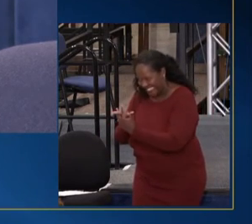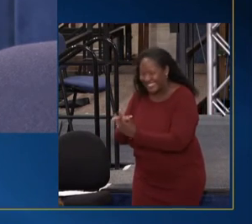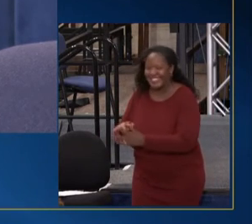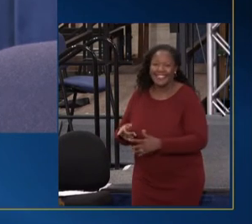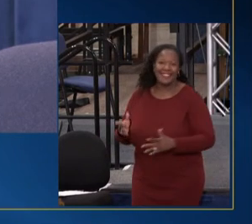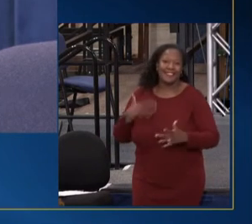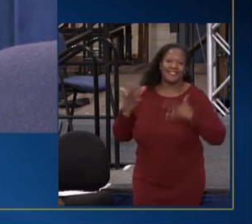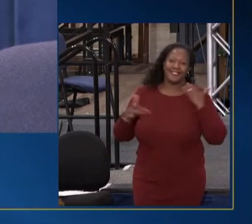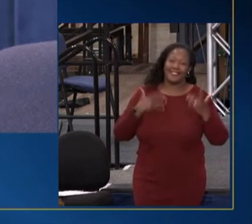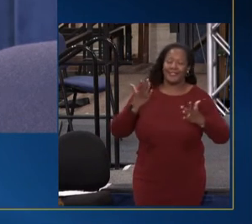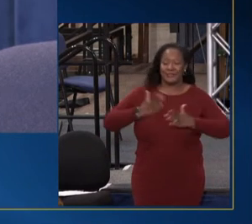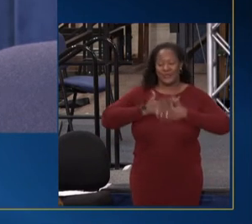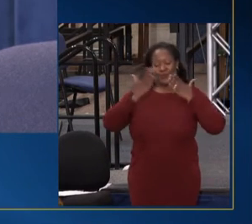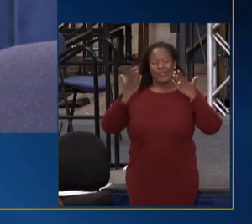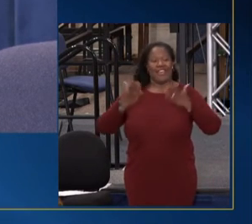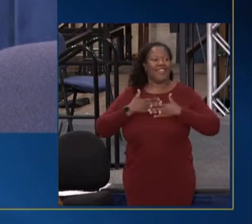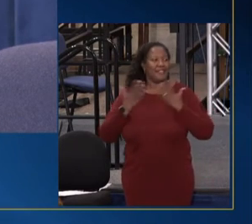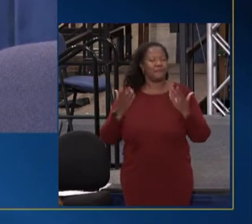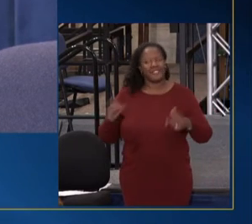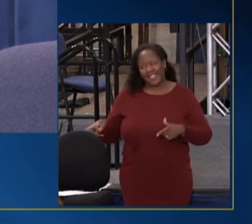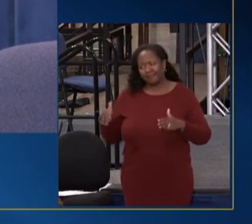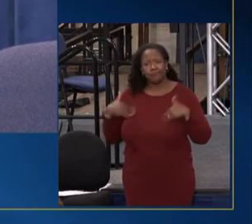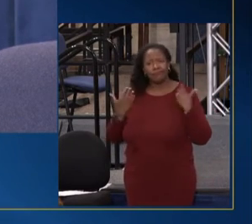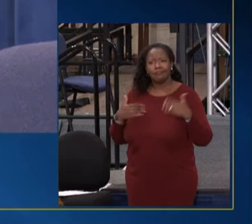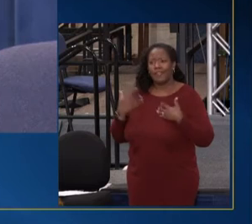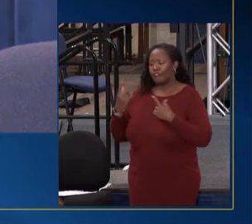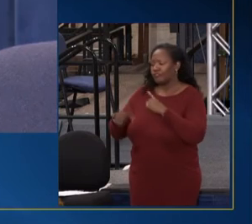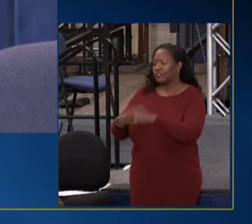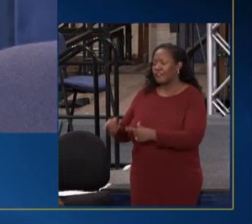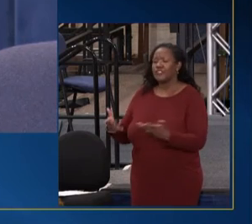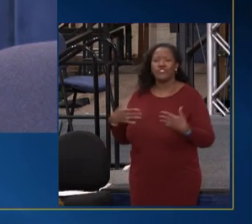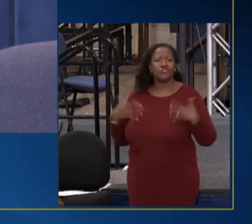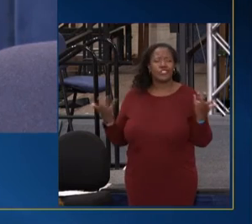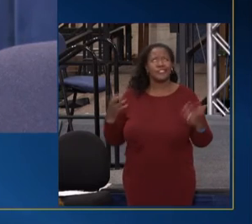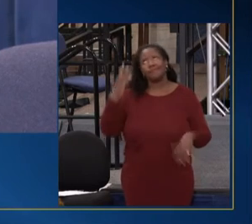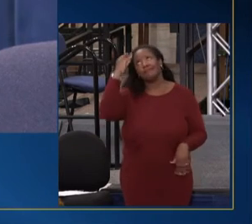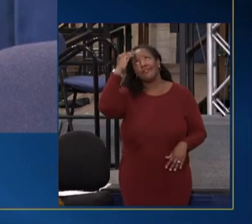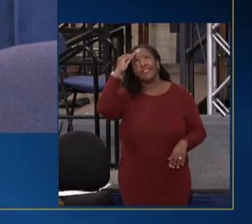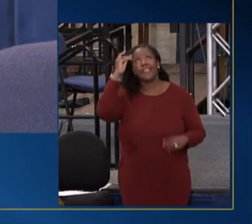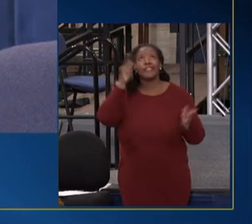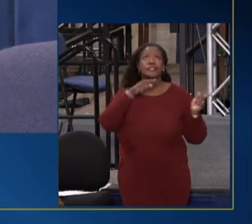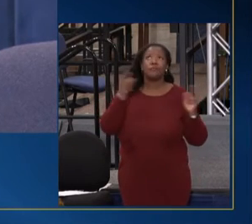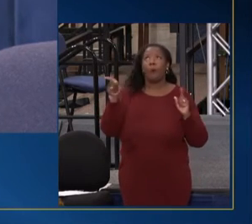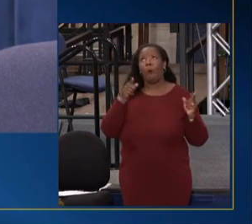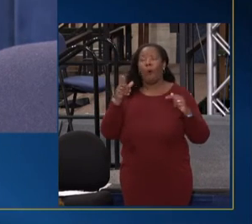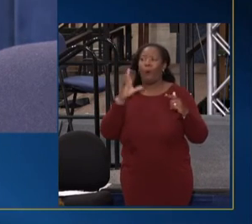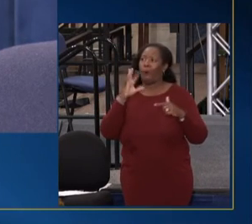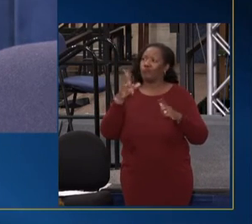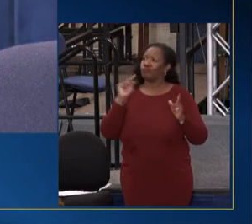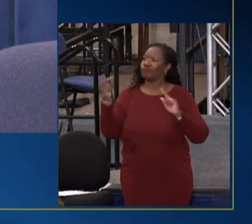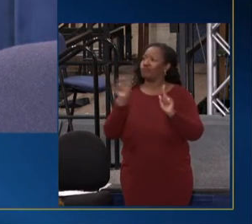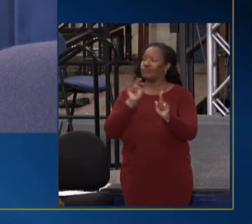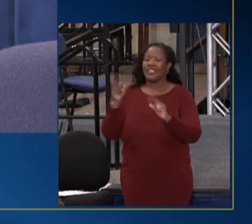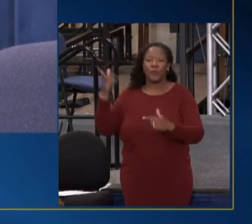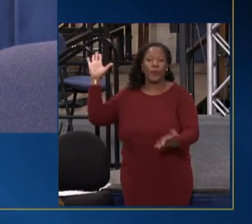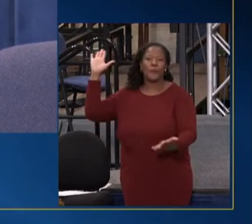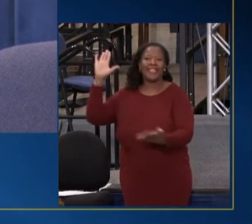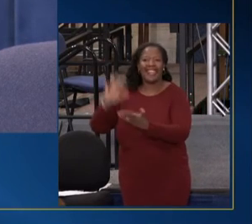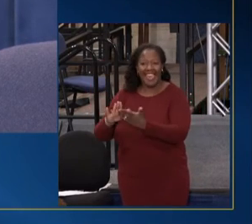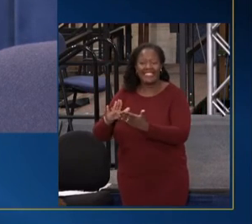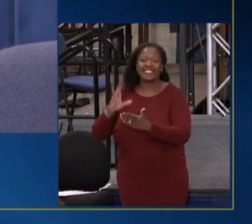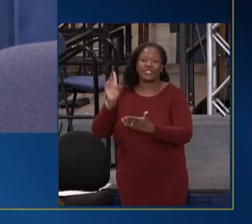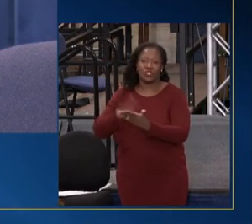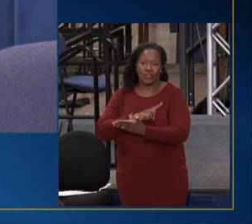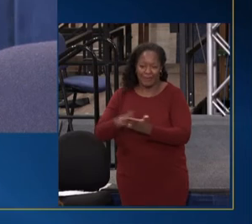total joy that this, you know, a younger generation just thinking that way will lead to the less discrimination, stigma,